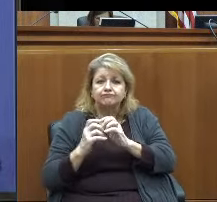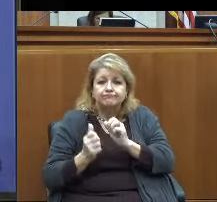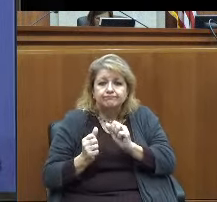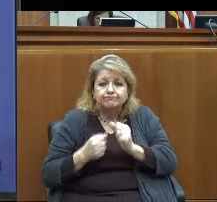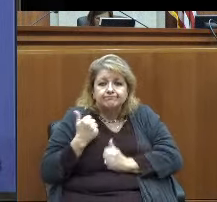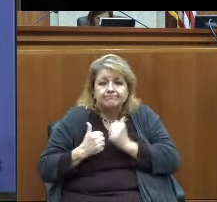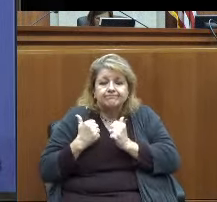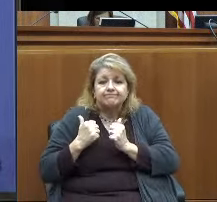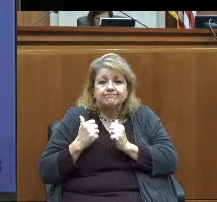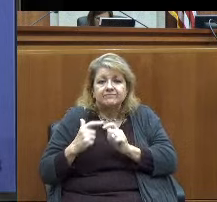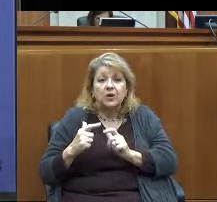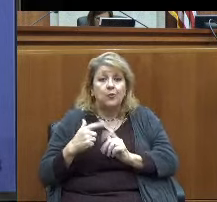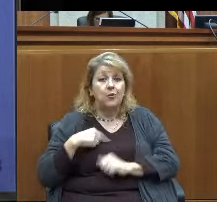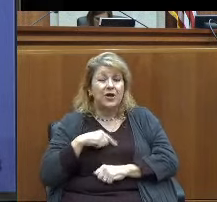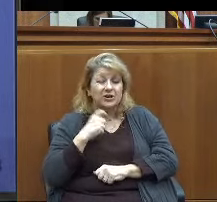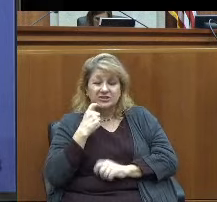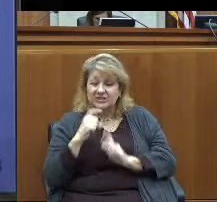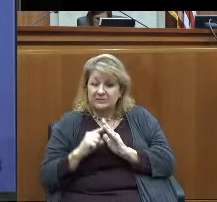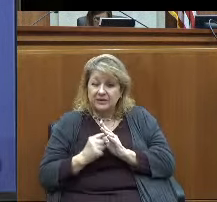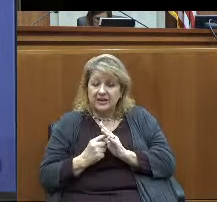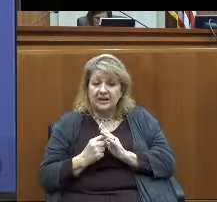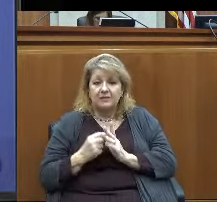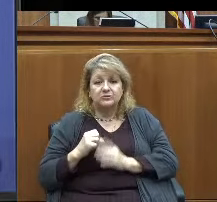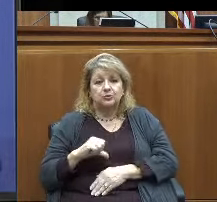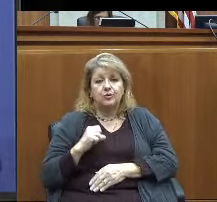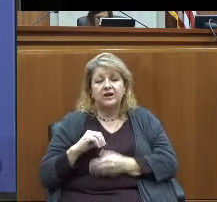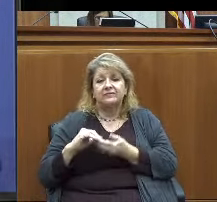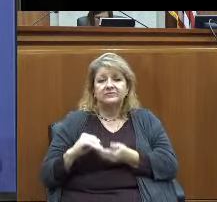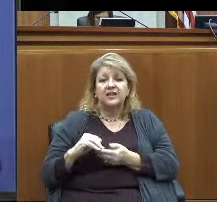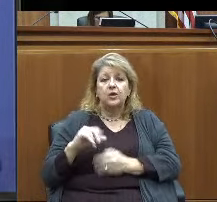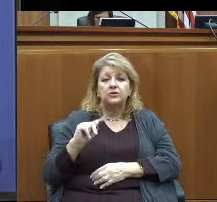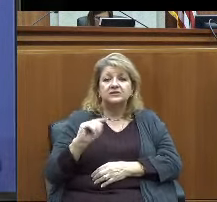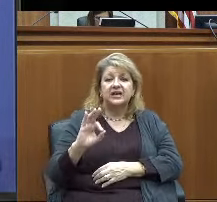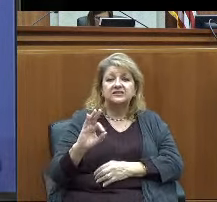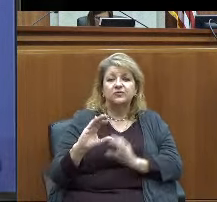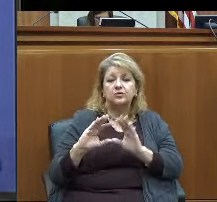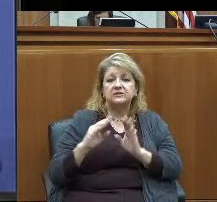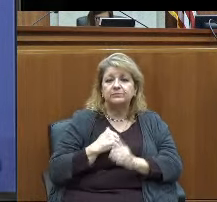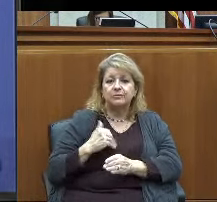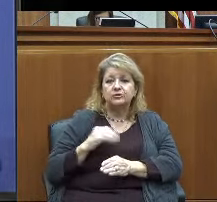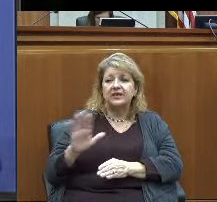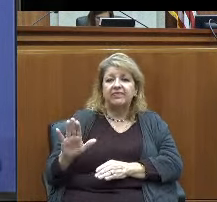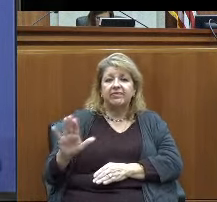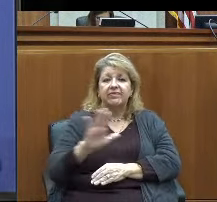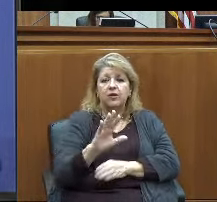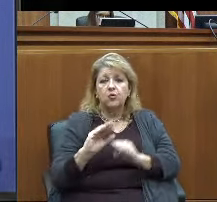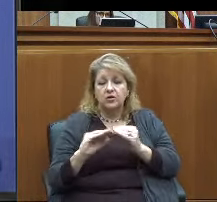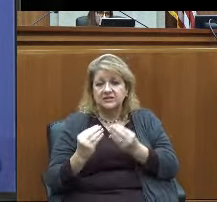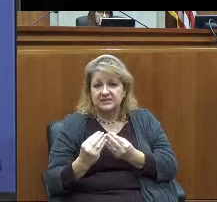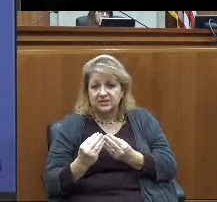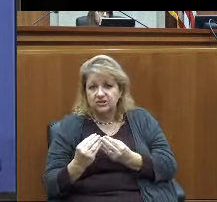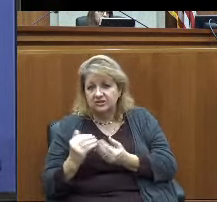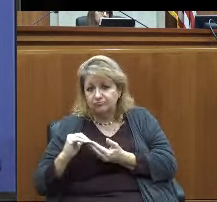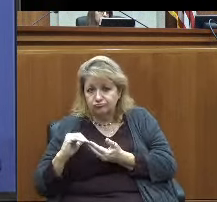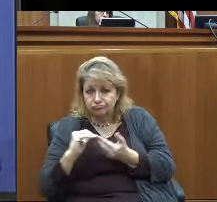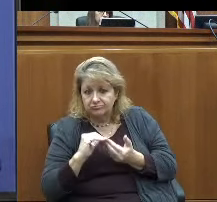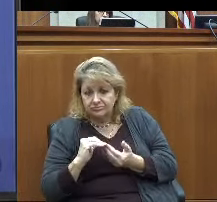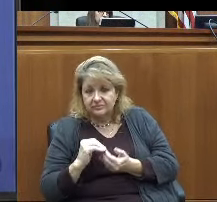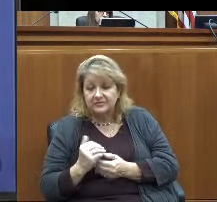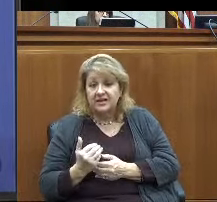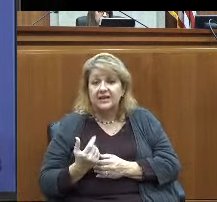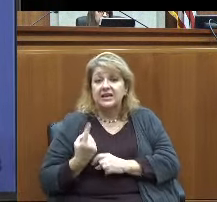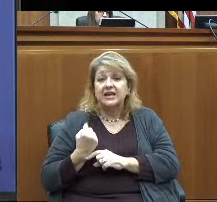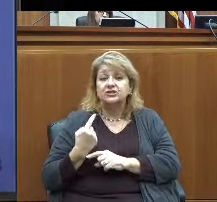just beginning. I'm proud of the partnership of all of our task force members and their organizations. Last year at this time, we had